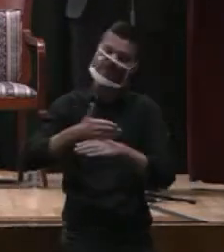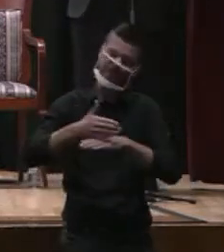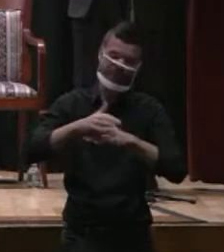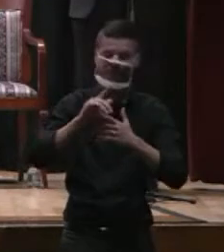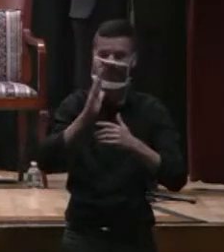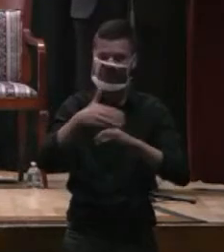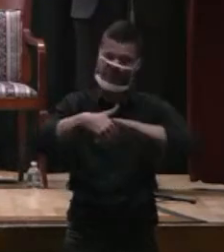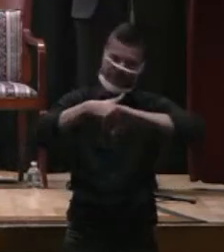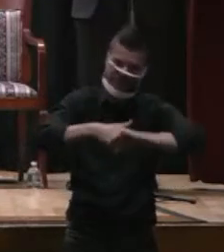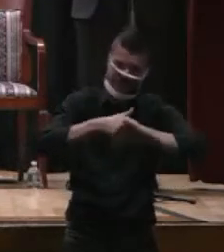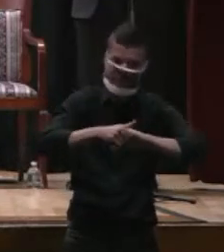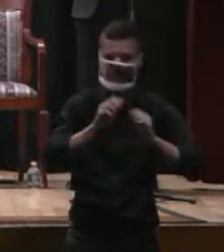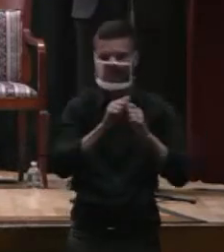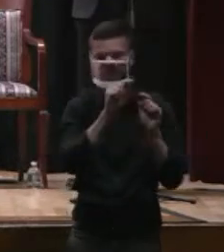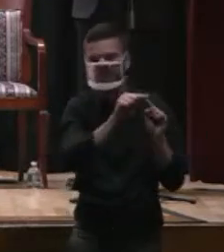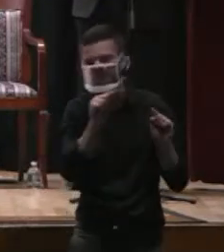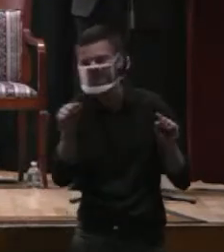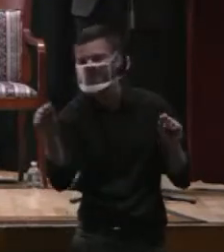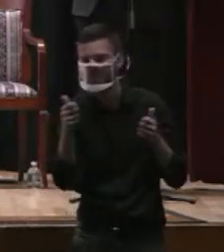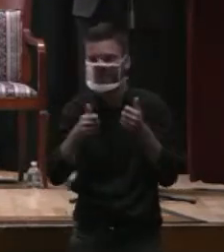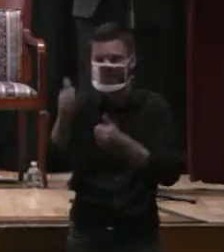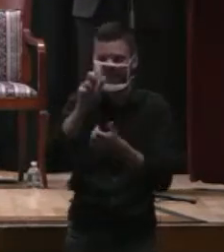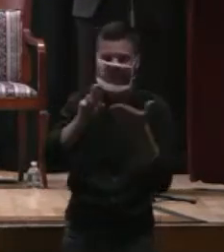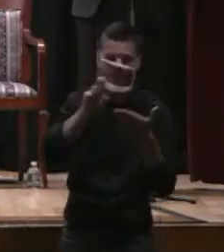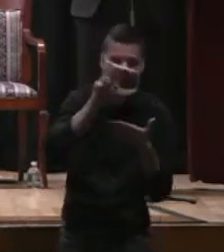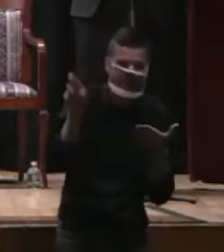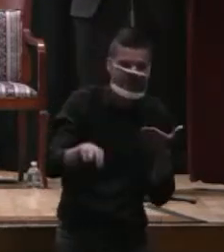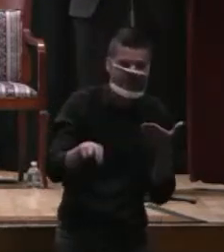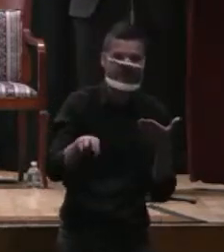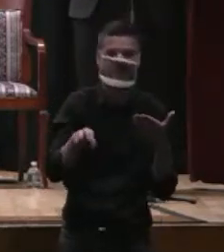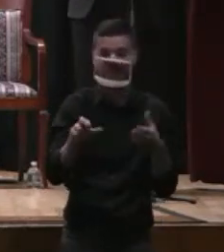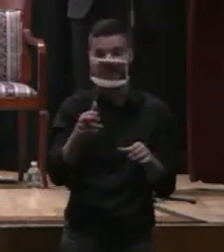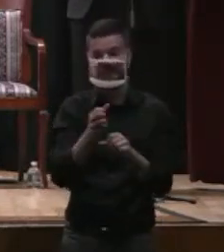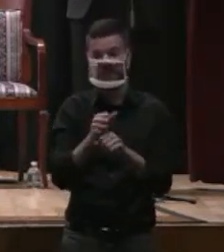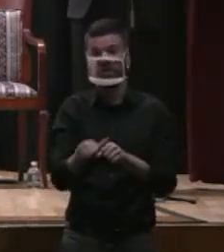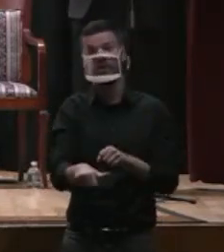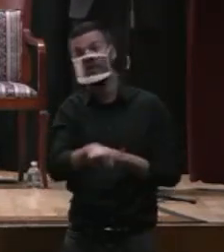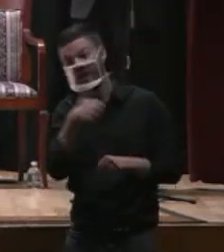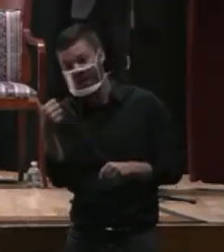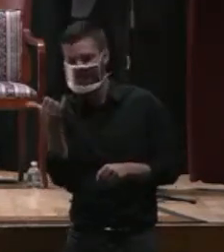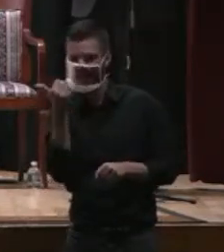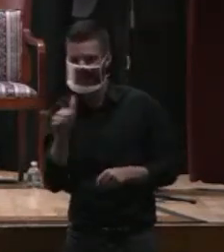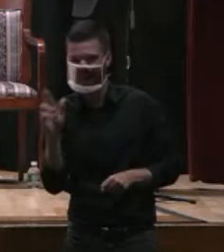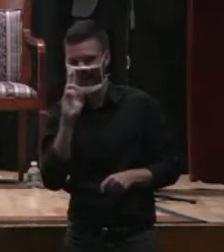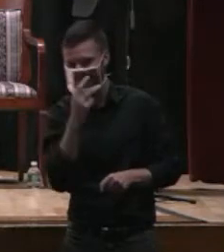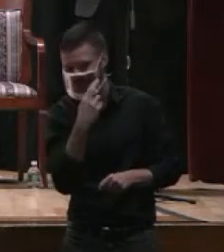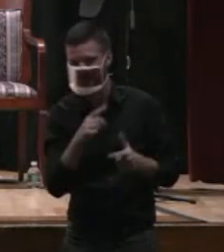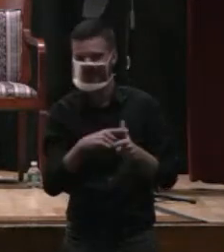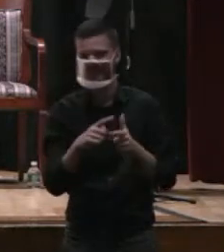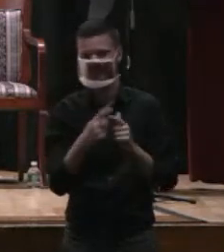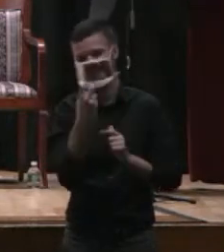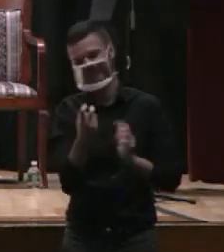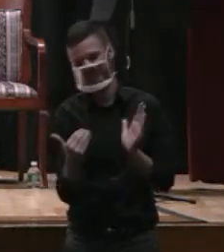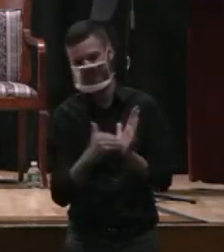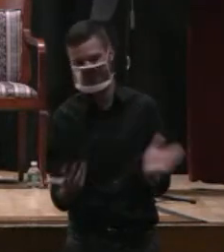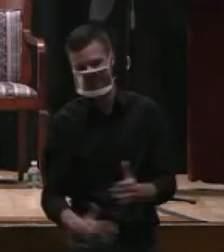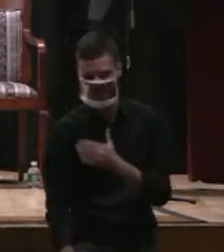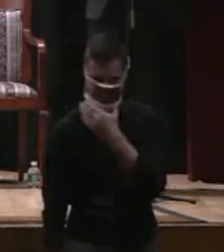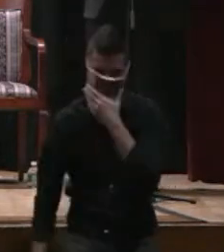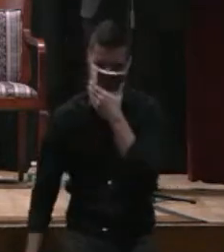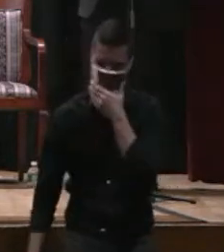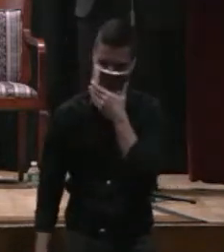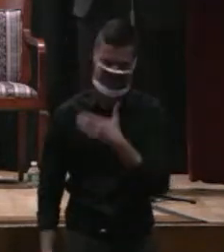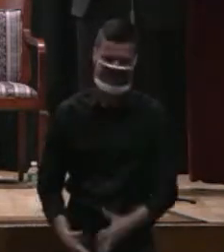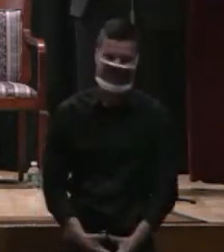dignitaries from the greater university. Get another yellow rose and go sit back down again.